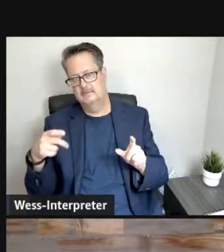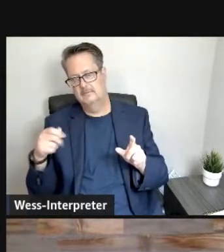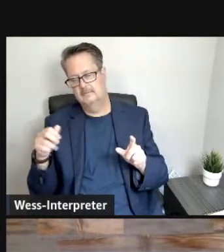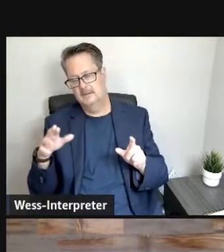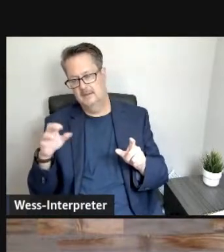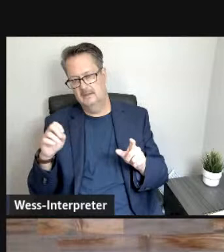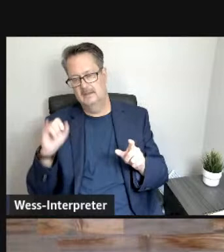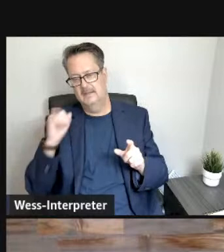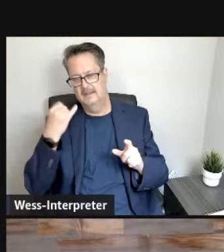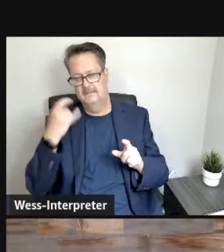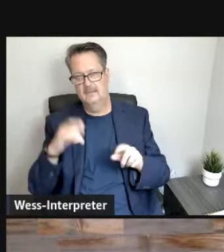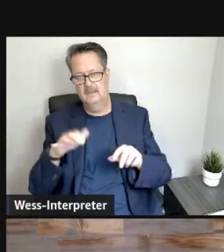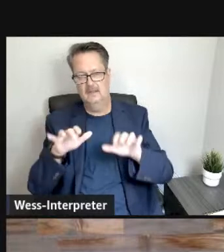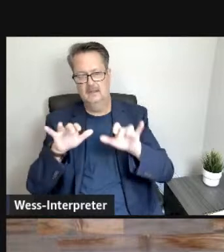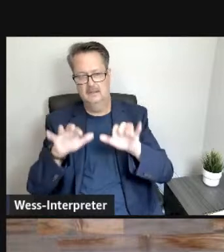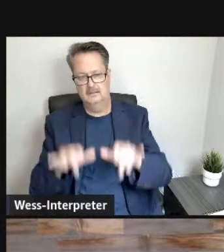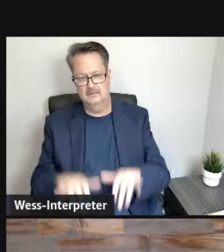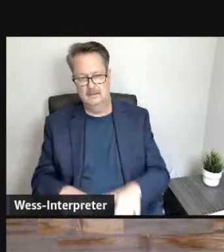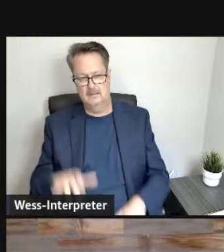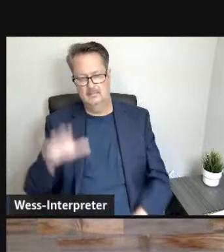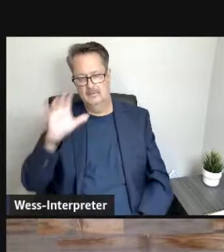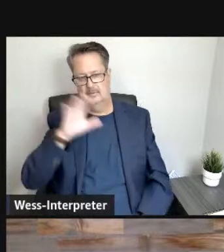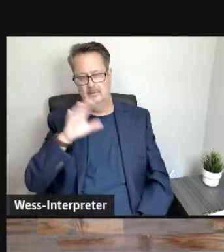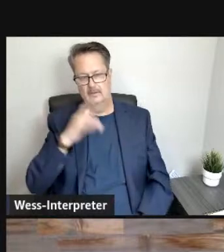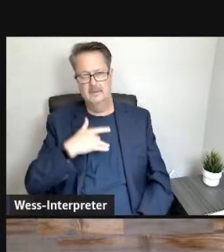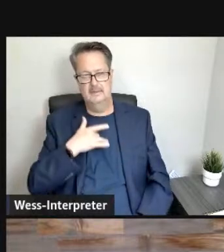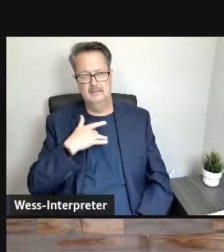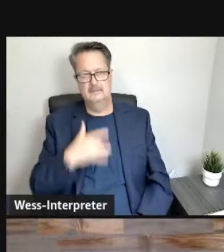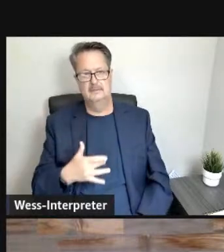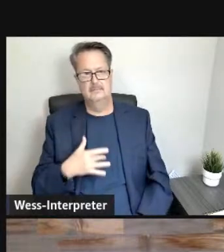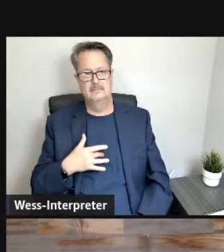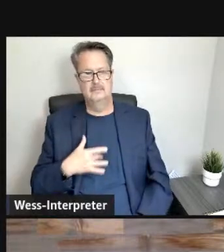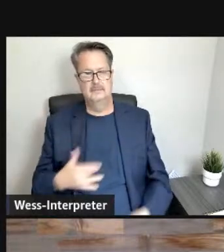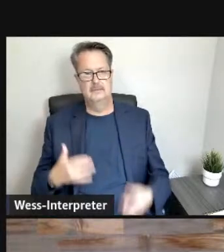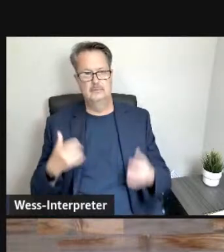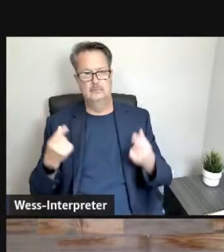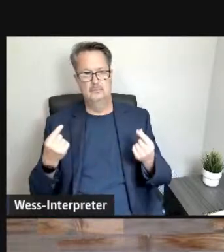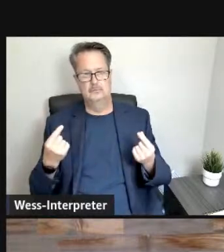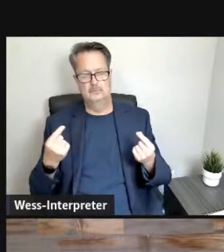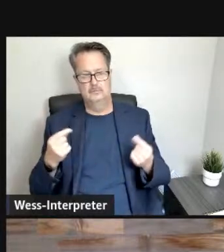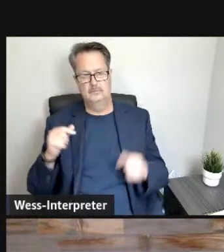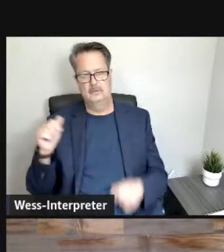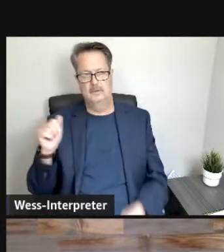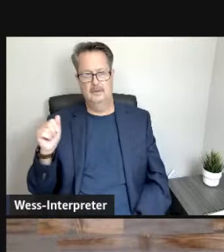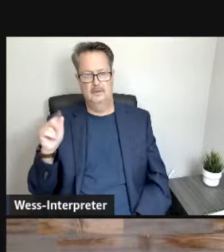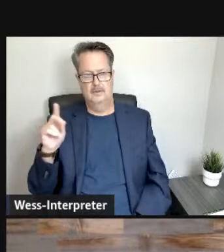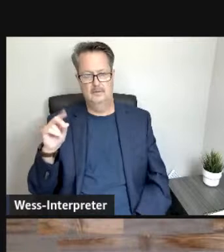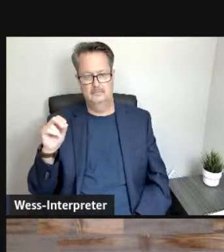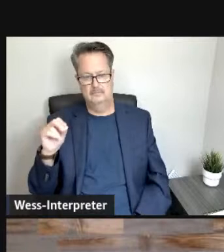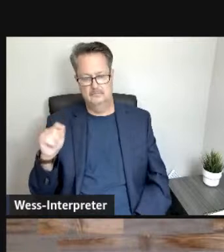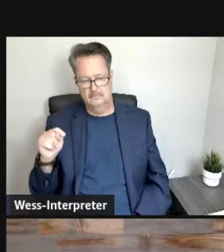I type this query, so essentially what I'm doing here, I will parse the a.collector logs to